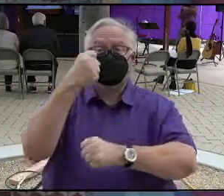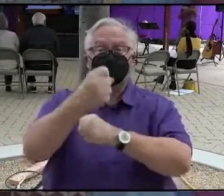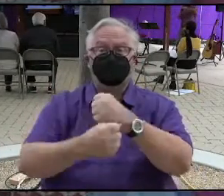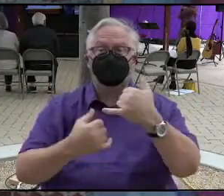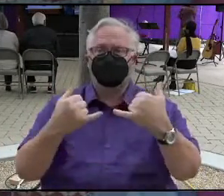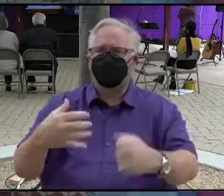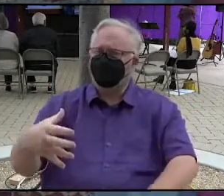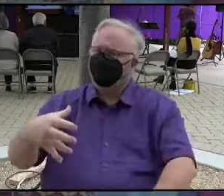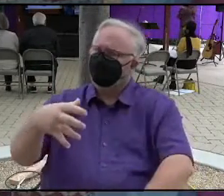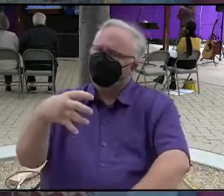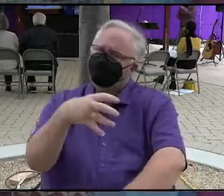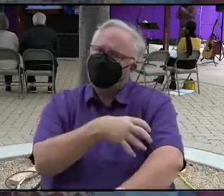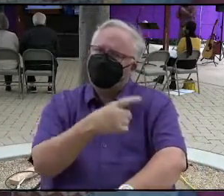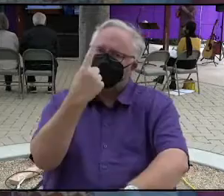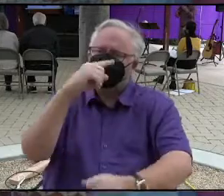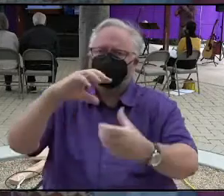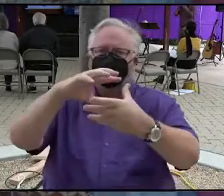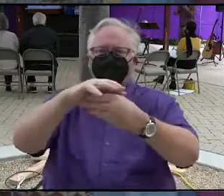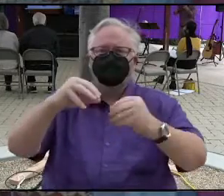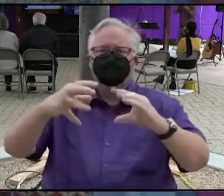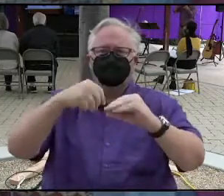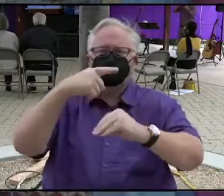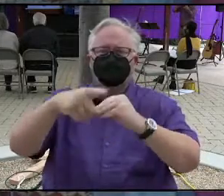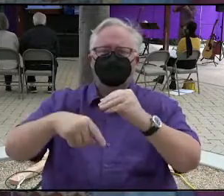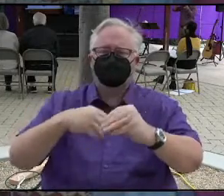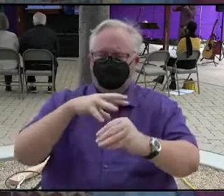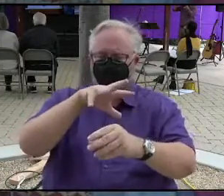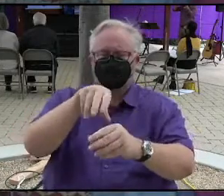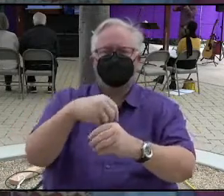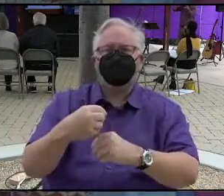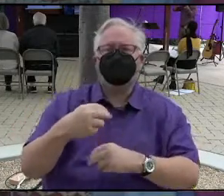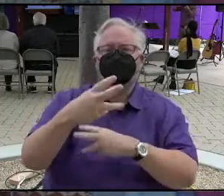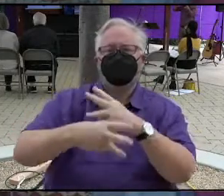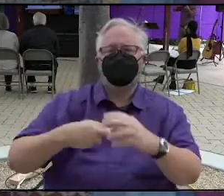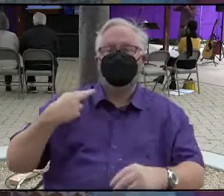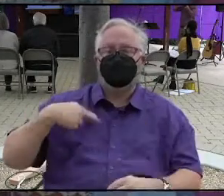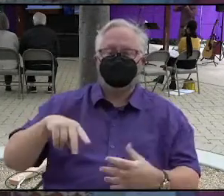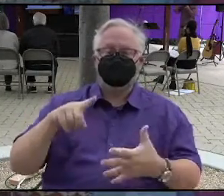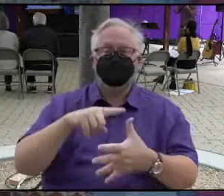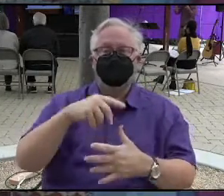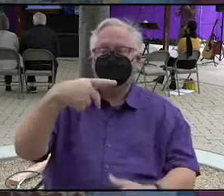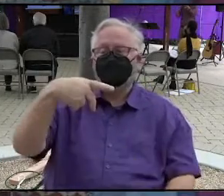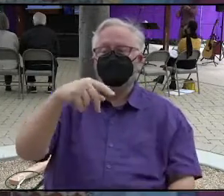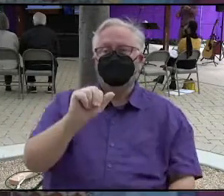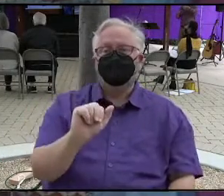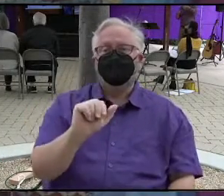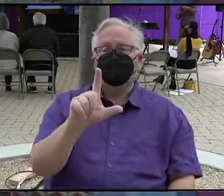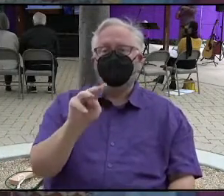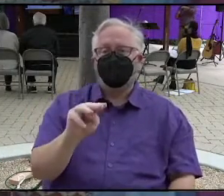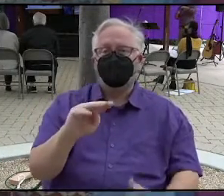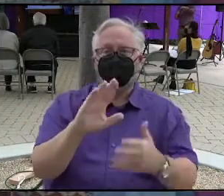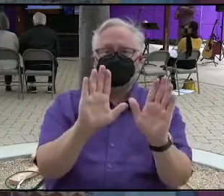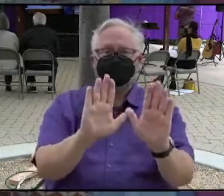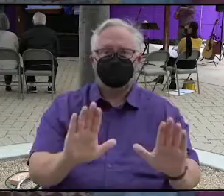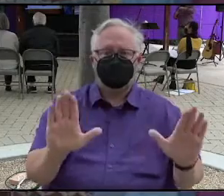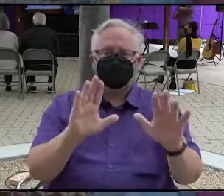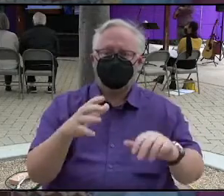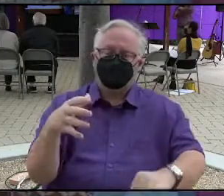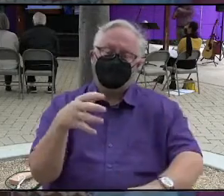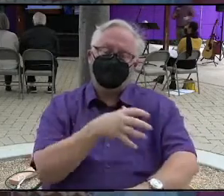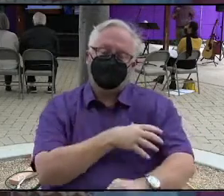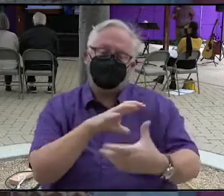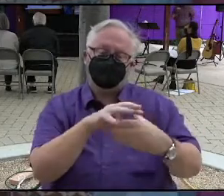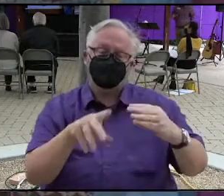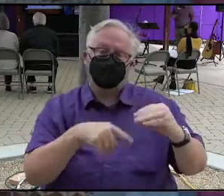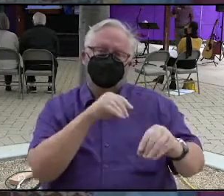for stories in the world of religion. It's Palm Sunday, powerful story there in the Christian